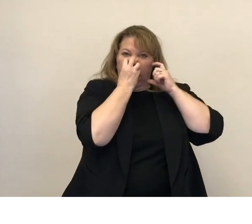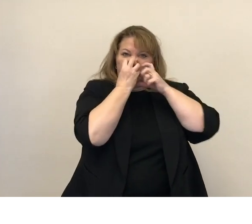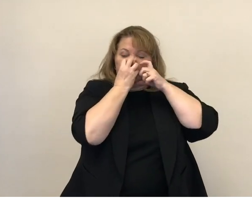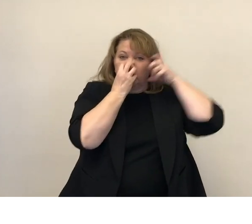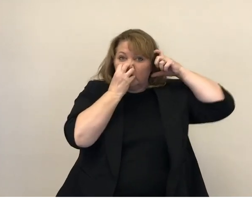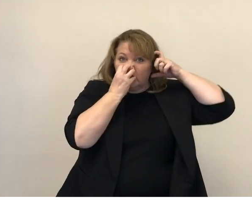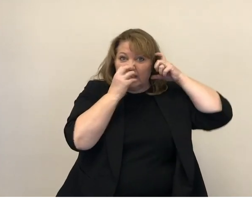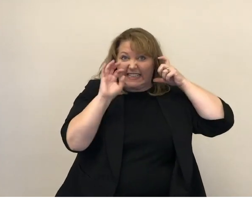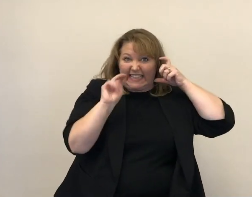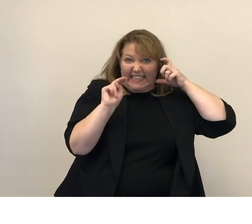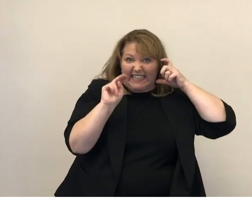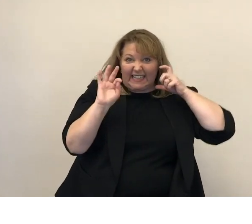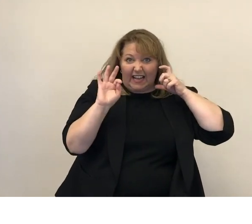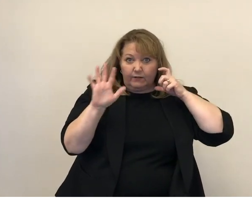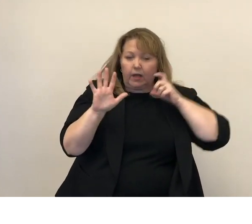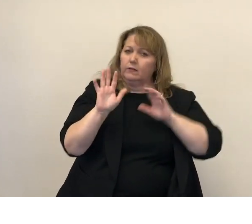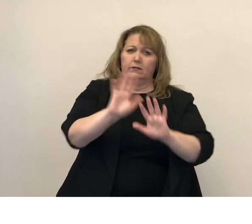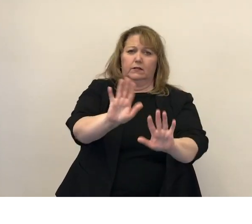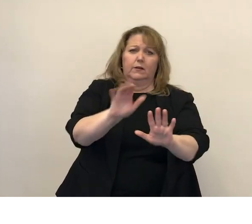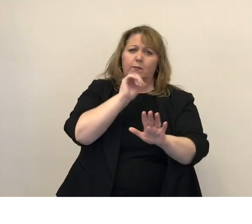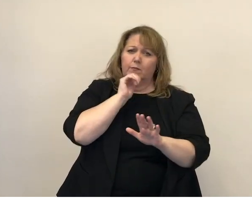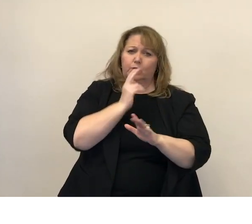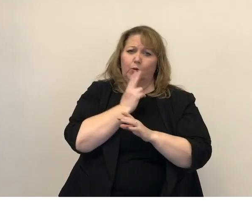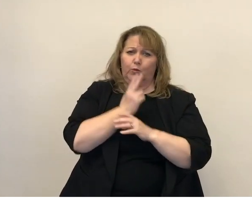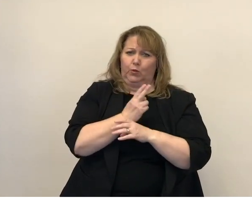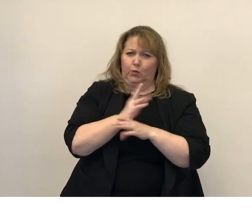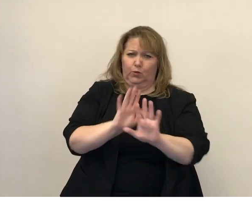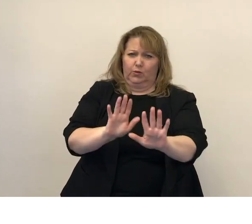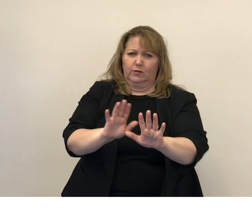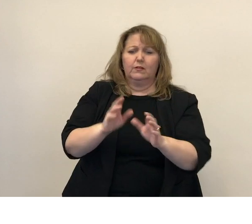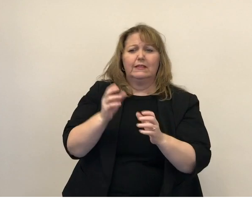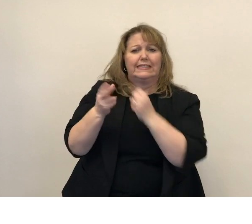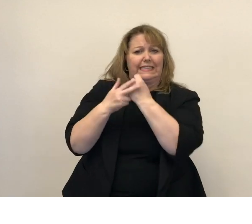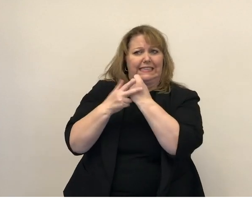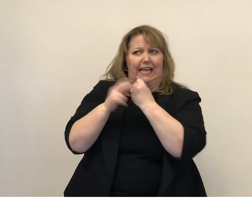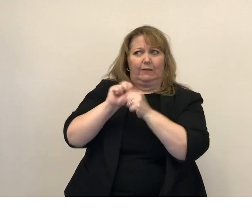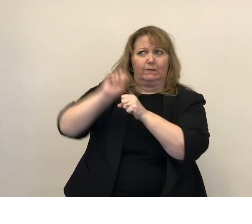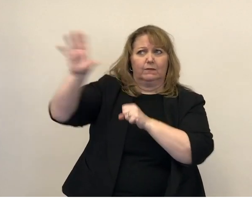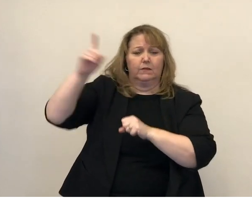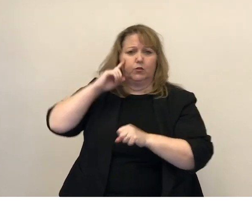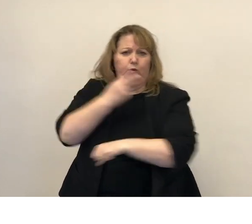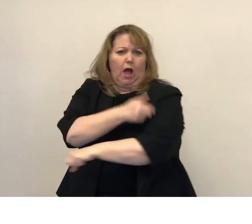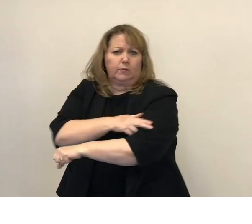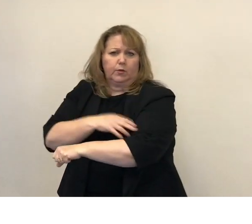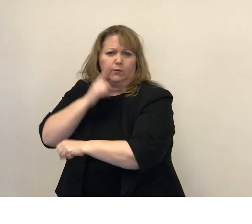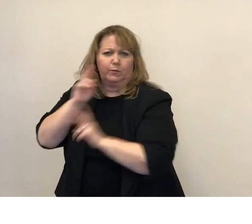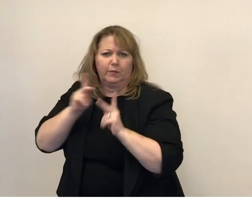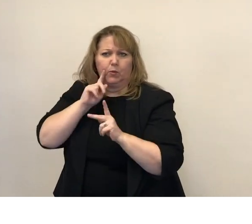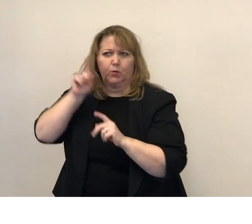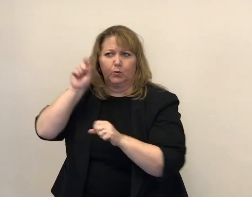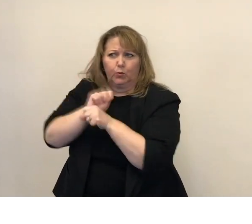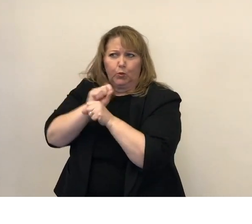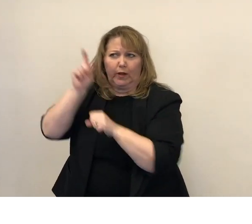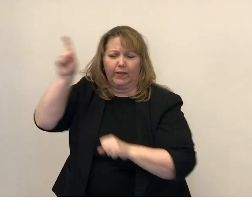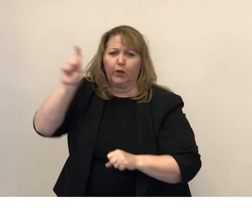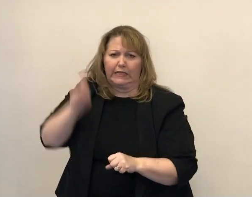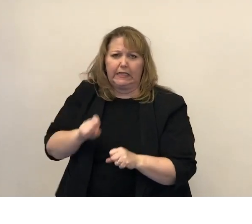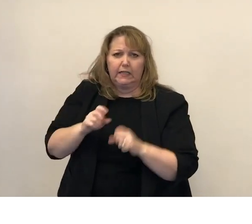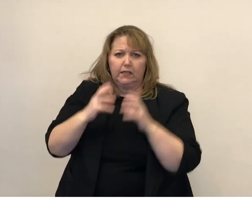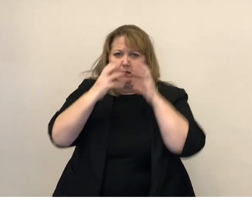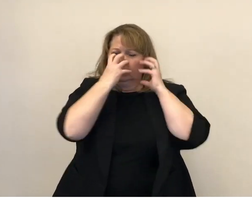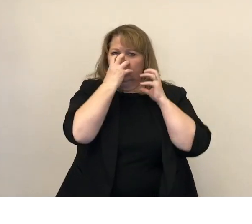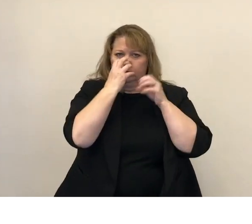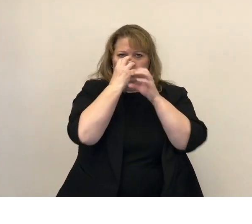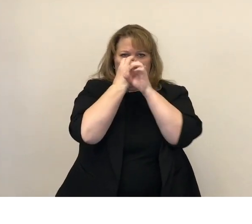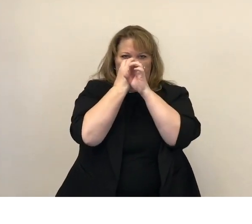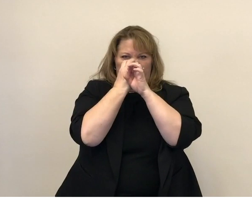of our nursing homes and some of our rural communities that, you know, they need more masks and more gloves and more PPE. But I think a